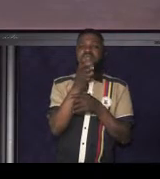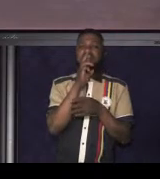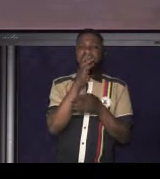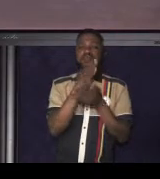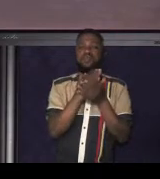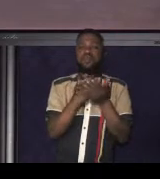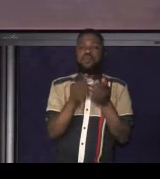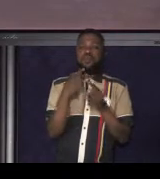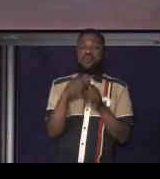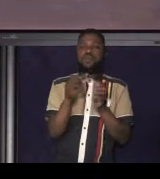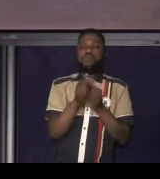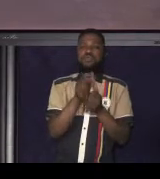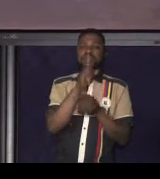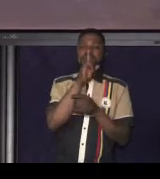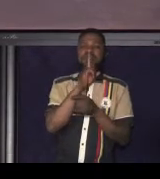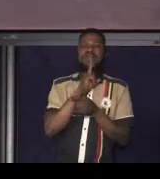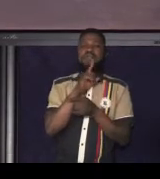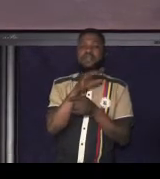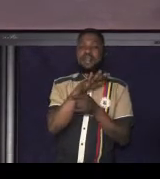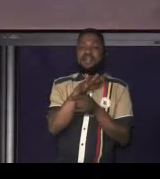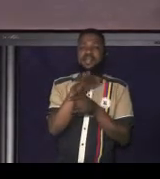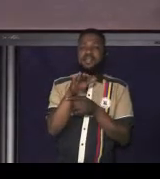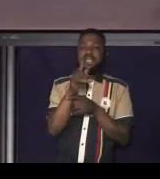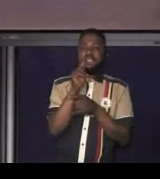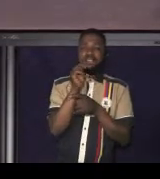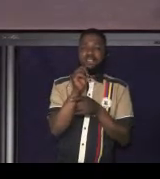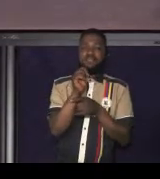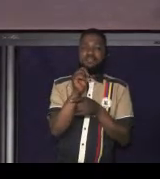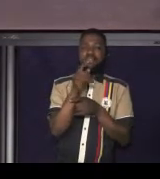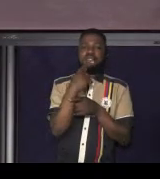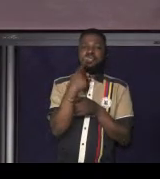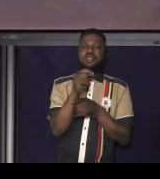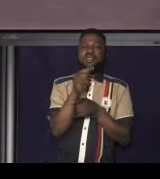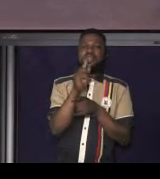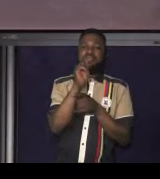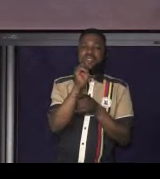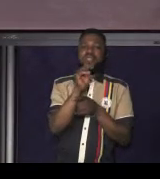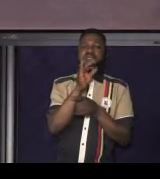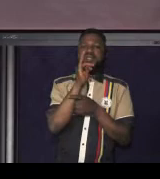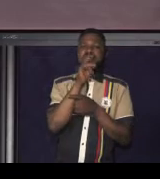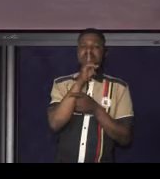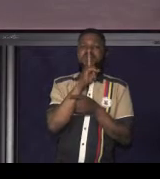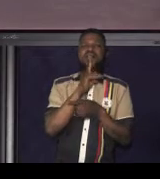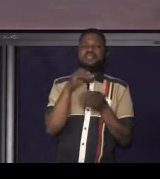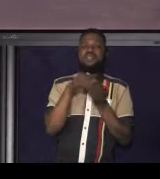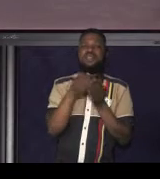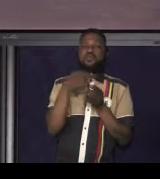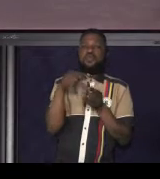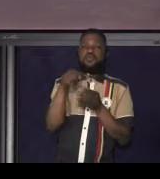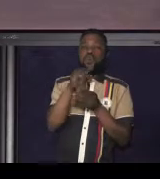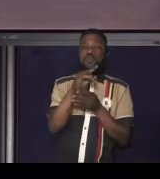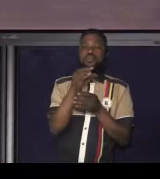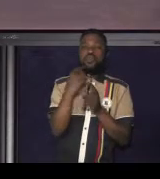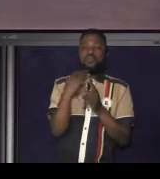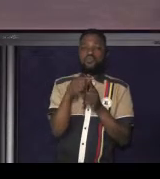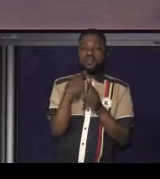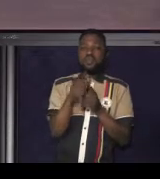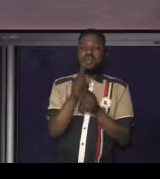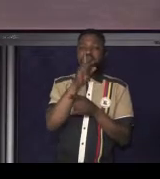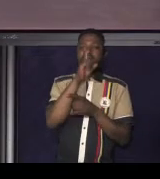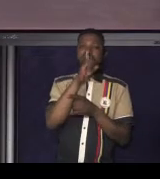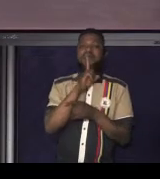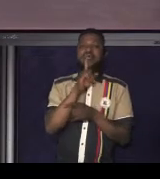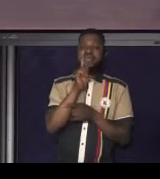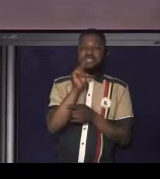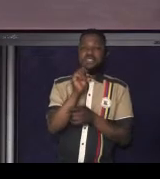There are some words with silent letter T. The T is silent in those words. We